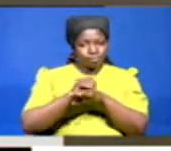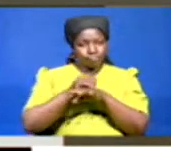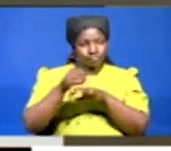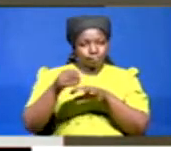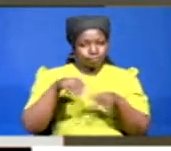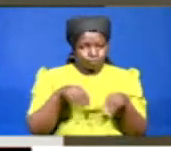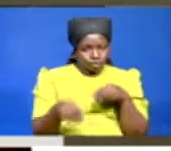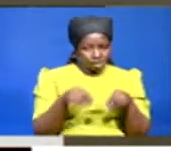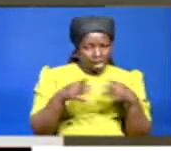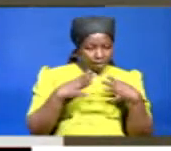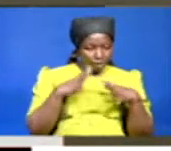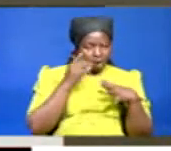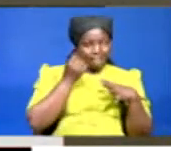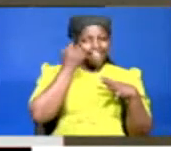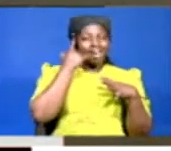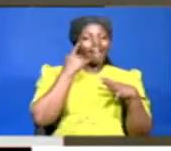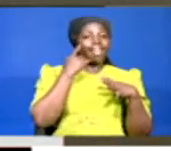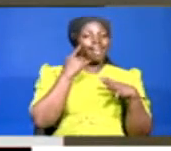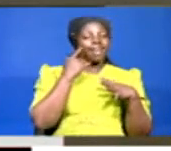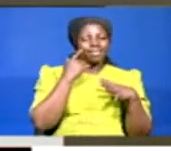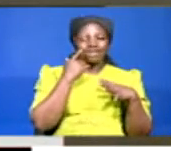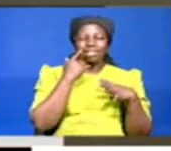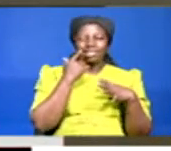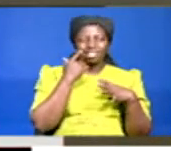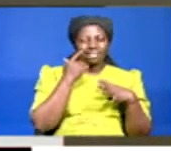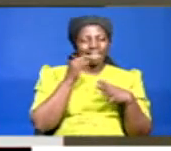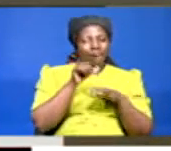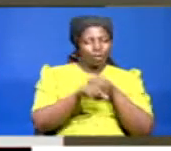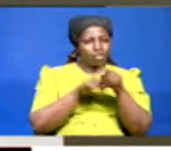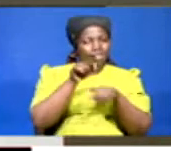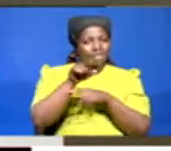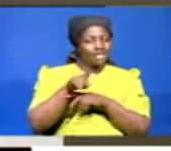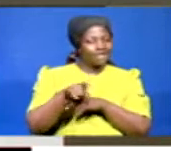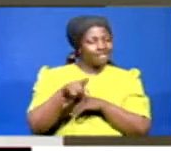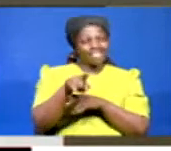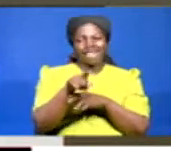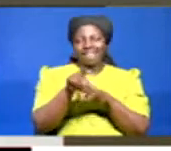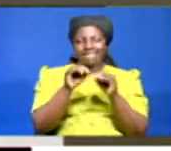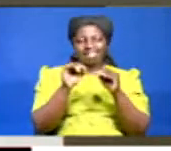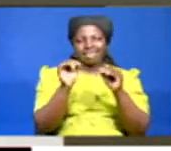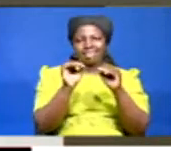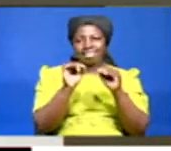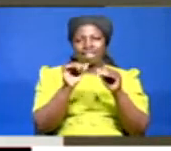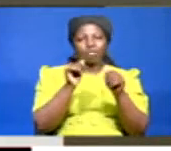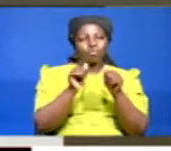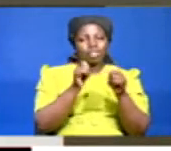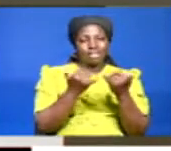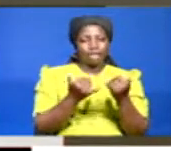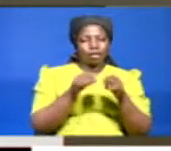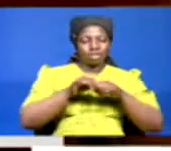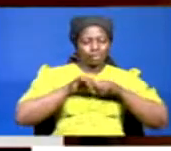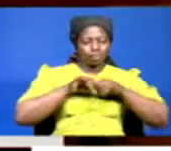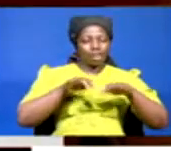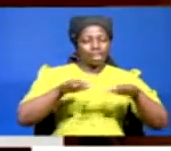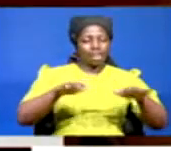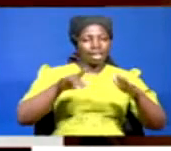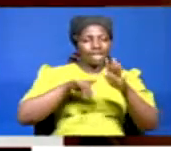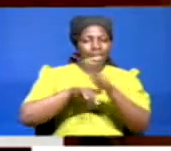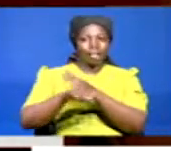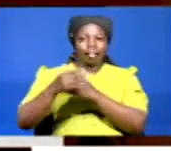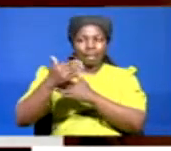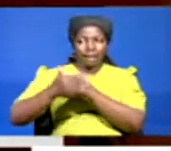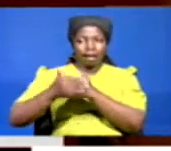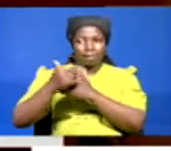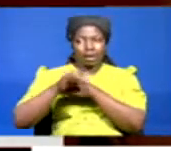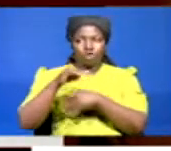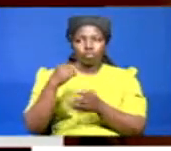little understanding and knowledge of the virus now spreading in neighboring Uganda. Andaje noted that there is